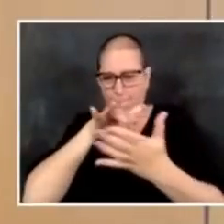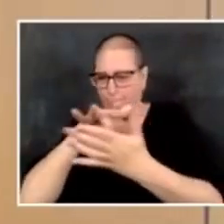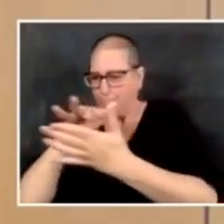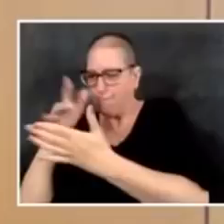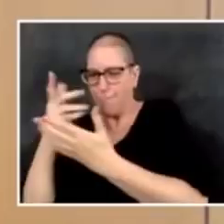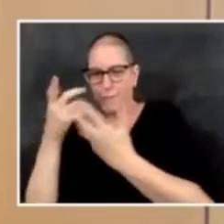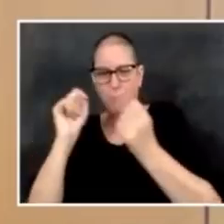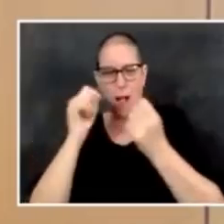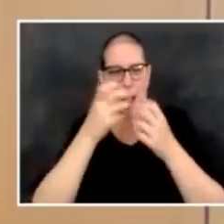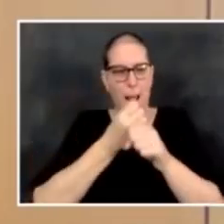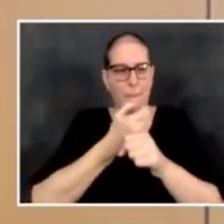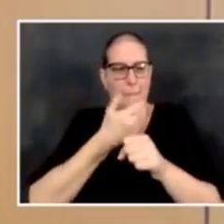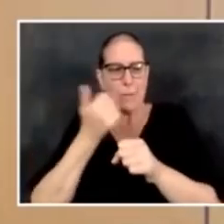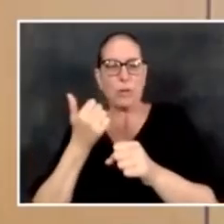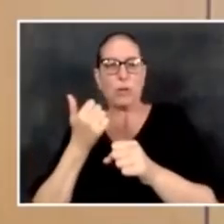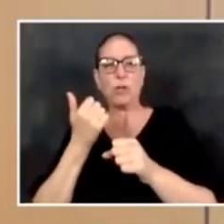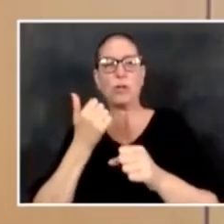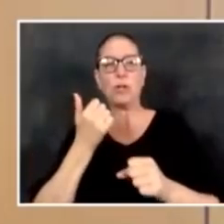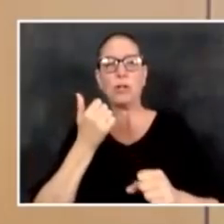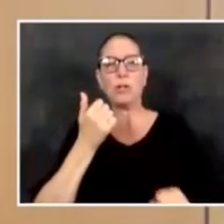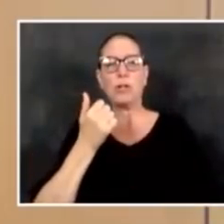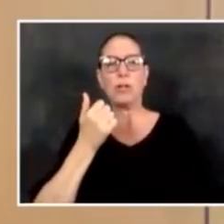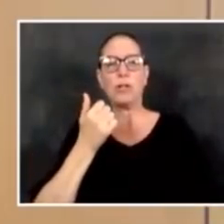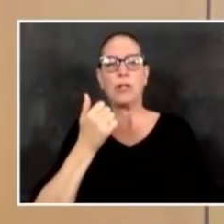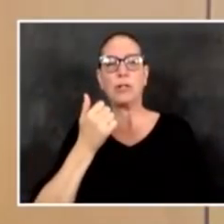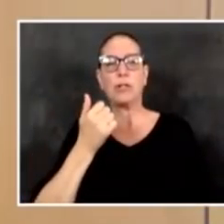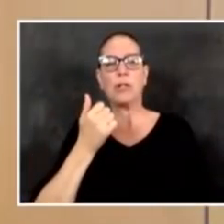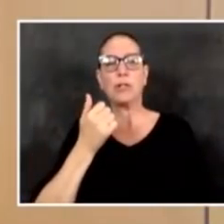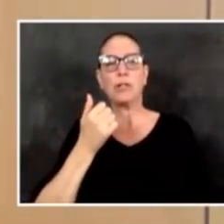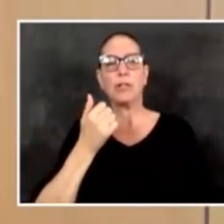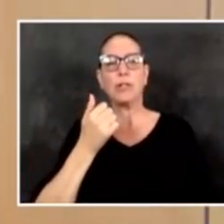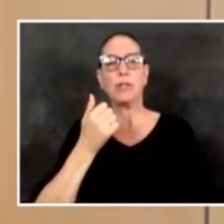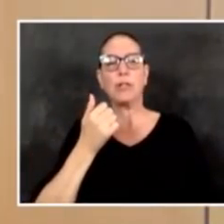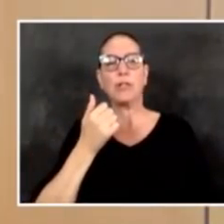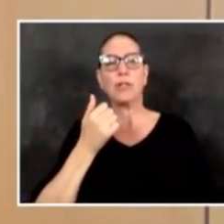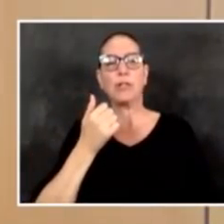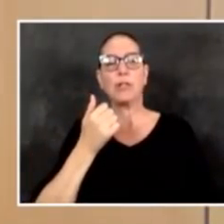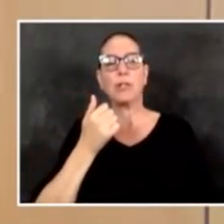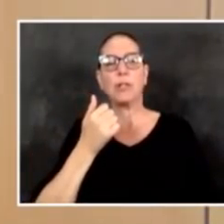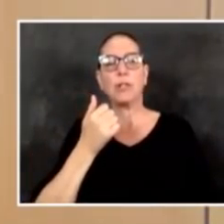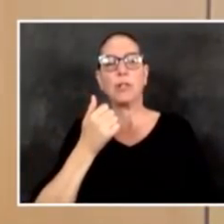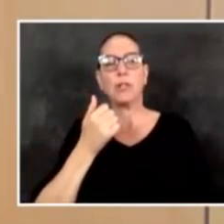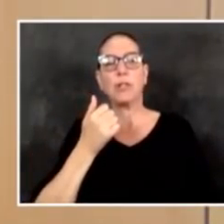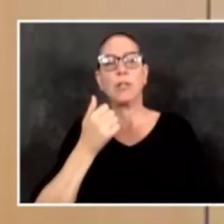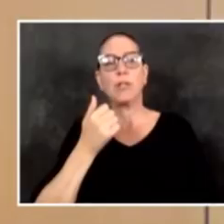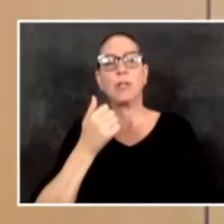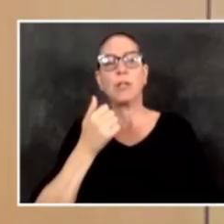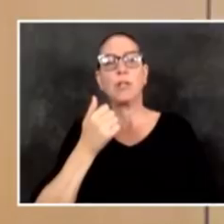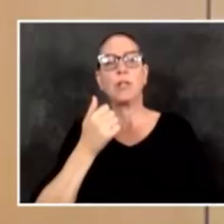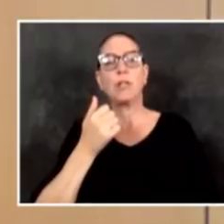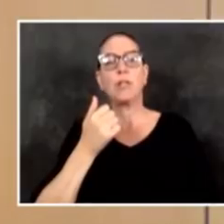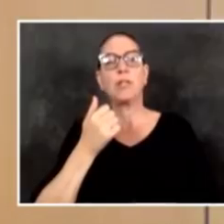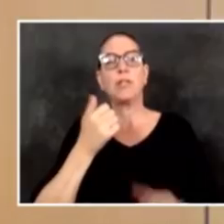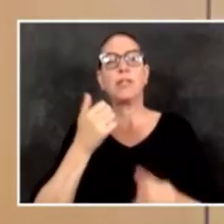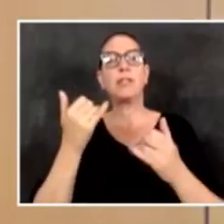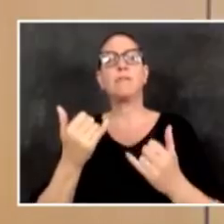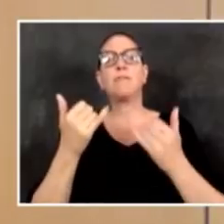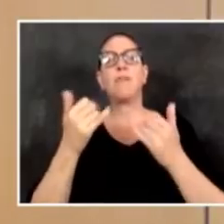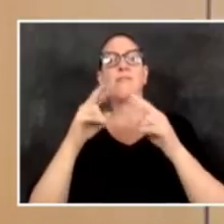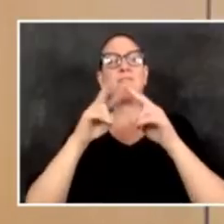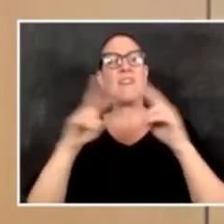of view. And initially, there was very little that could be offered with regards